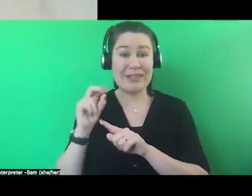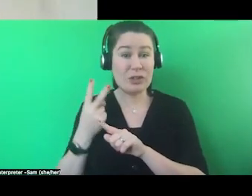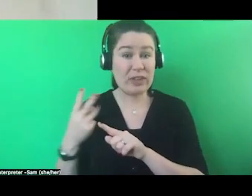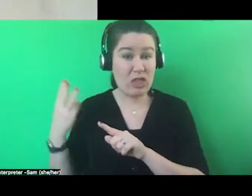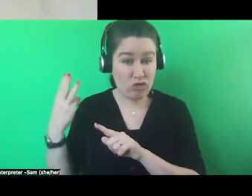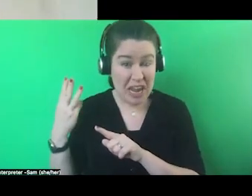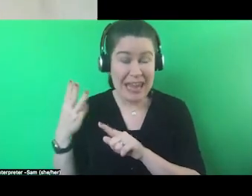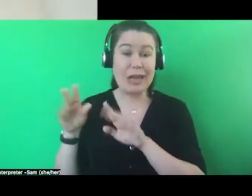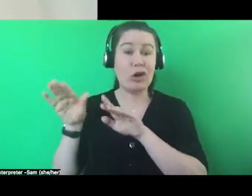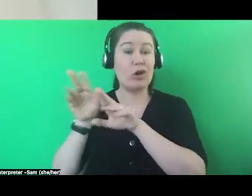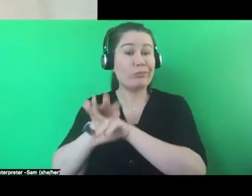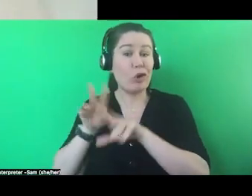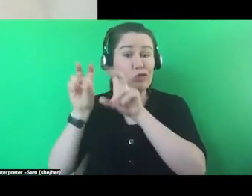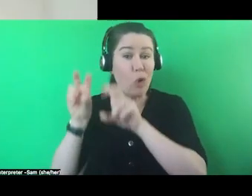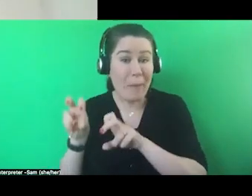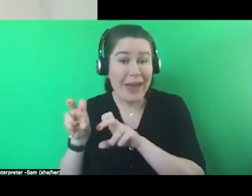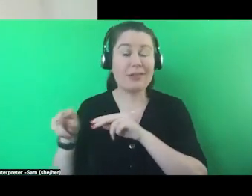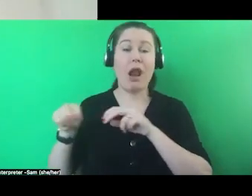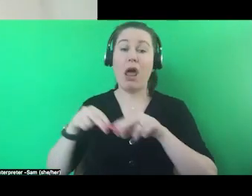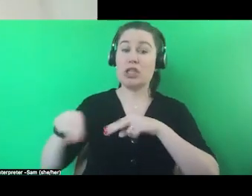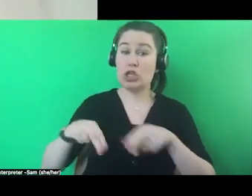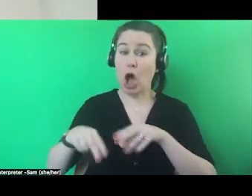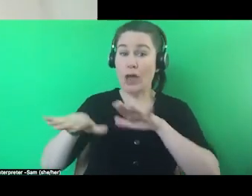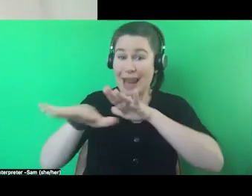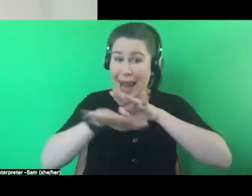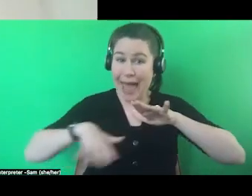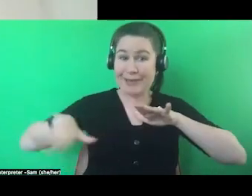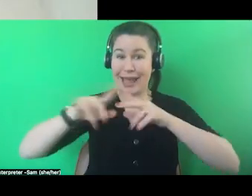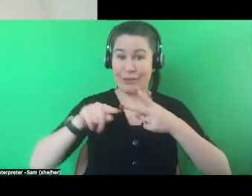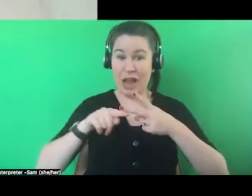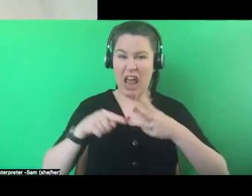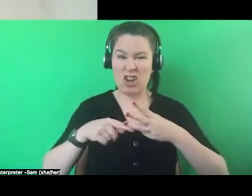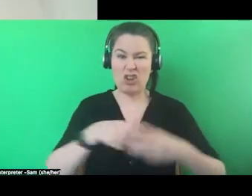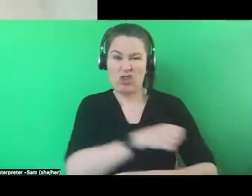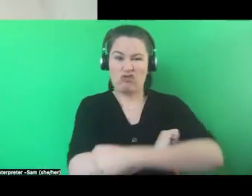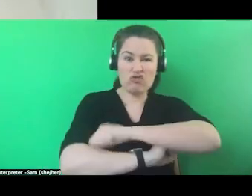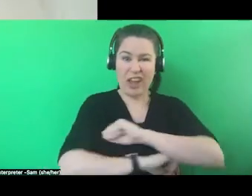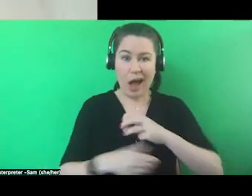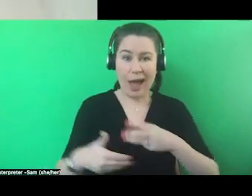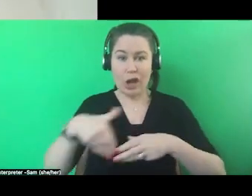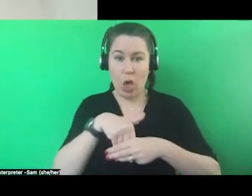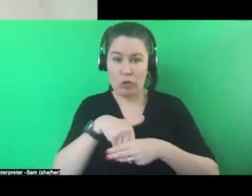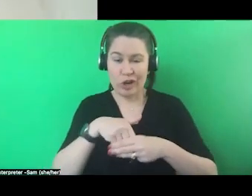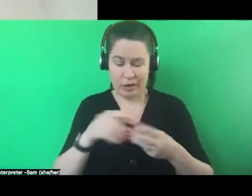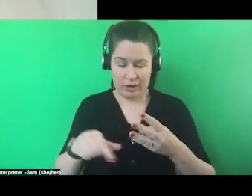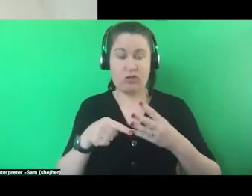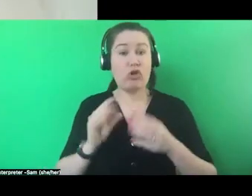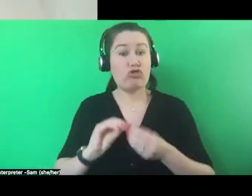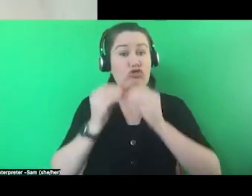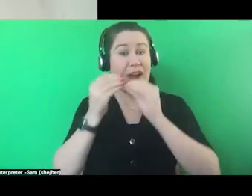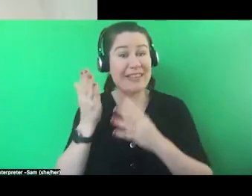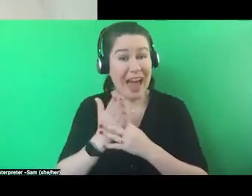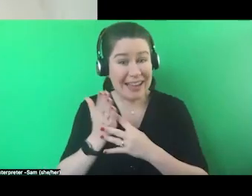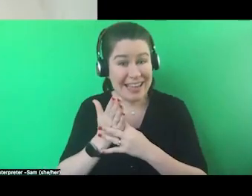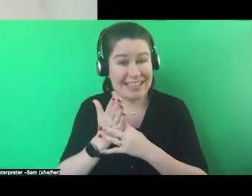topics of dance landscapes, rigor and inclusion, creative access, and